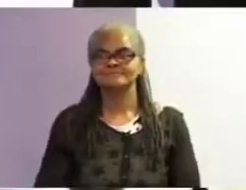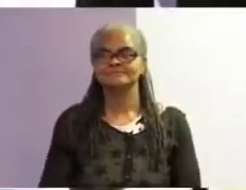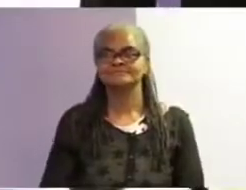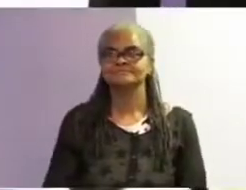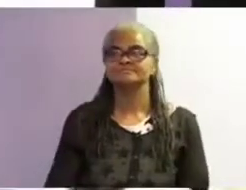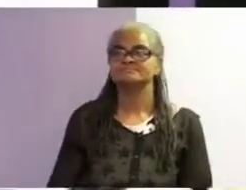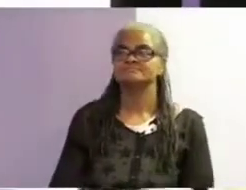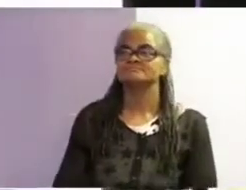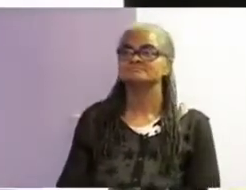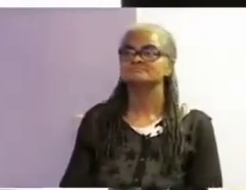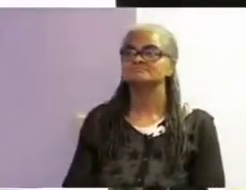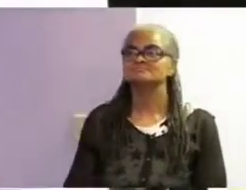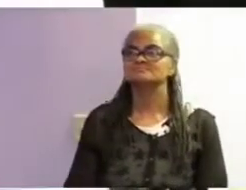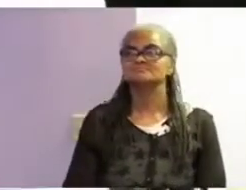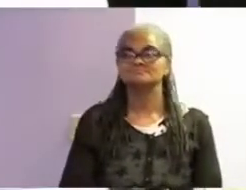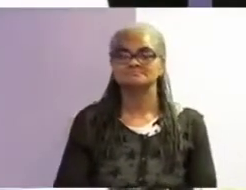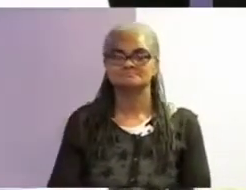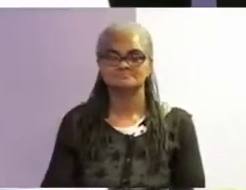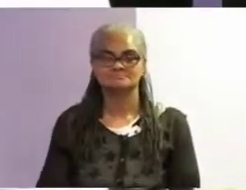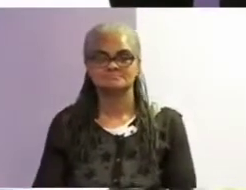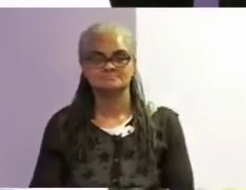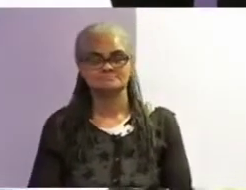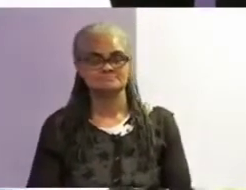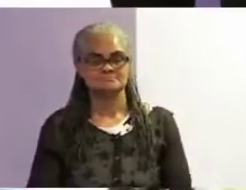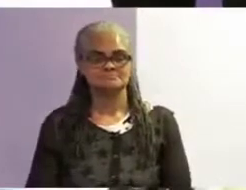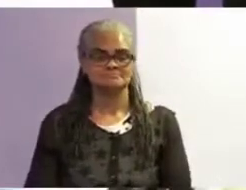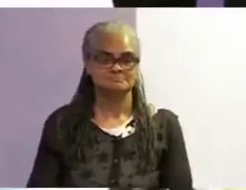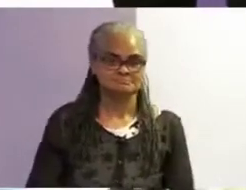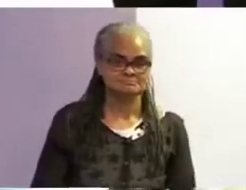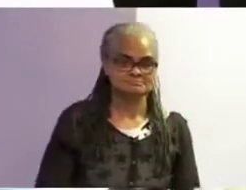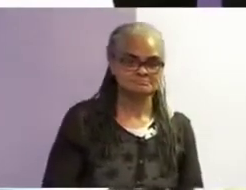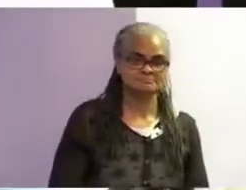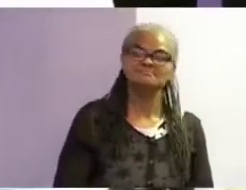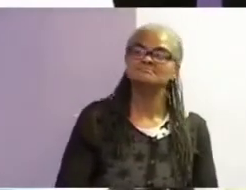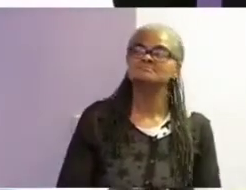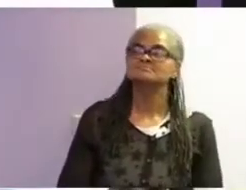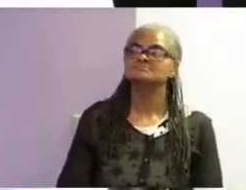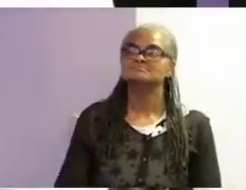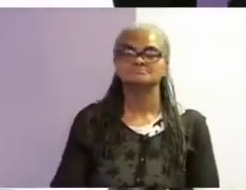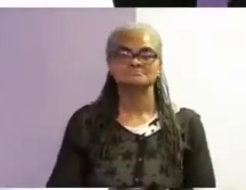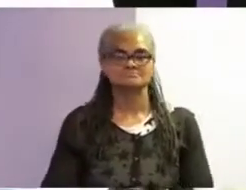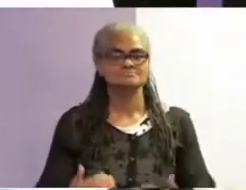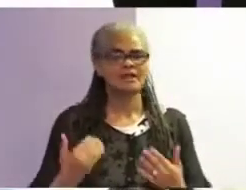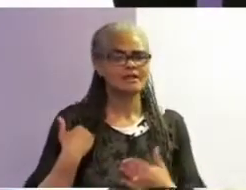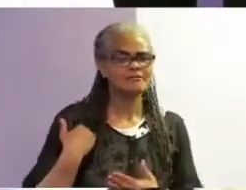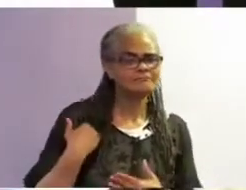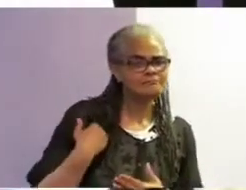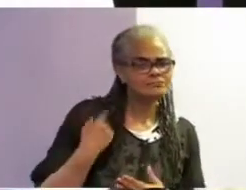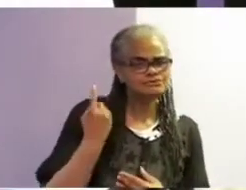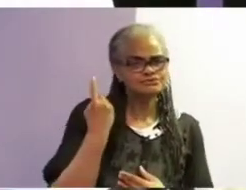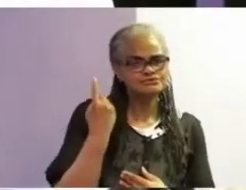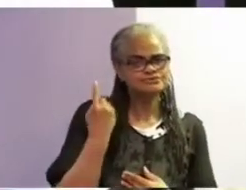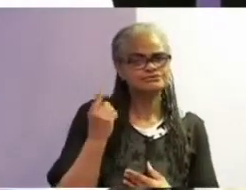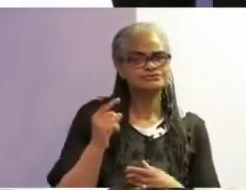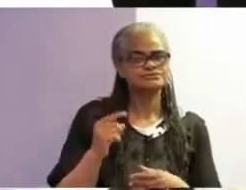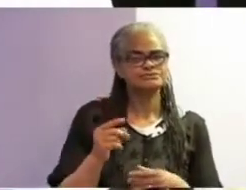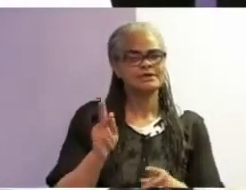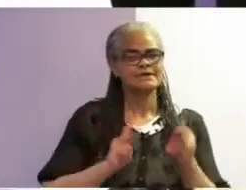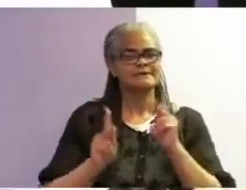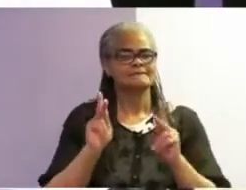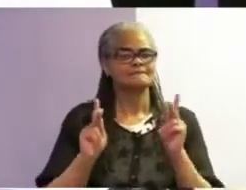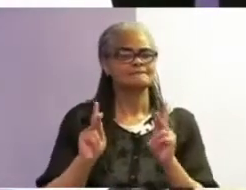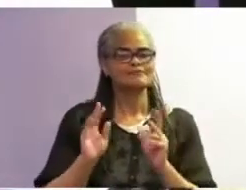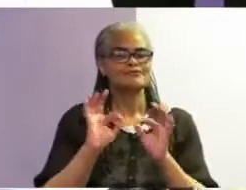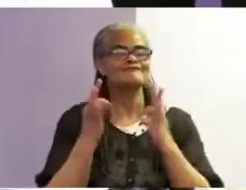My two baby girls in here tonight, they're somewhere. Micah and Jamie, where you at? There they go. Hey,